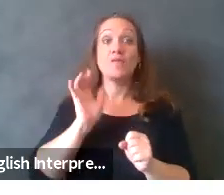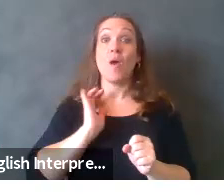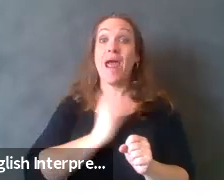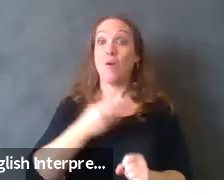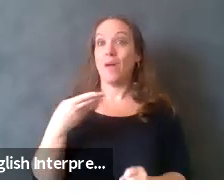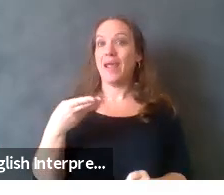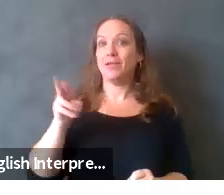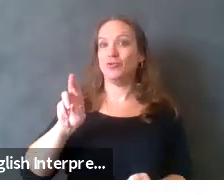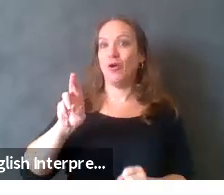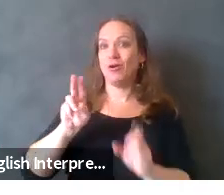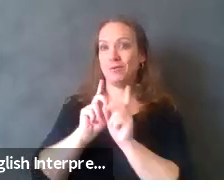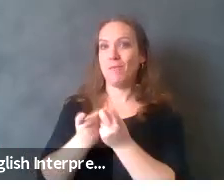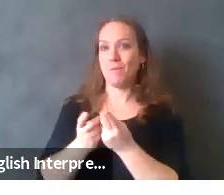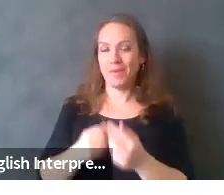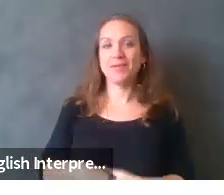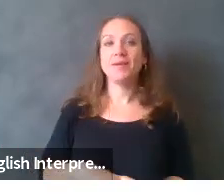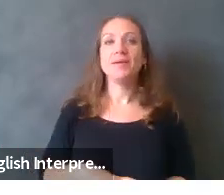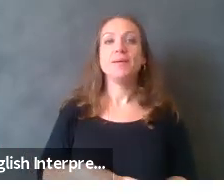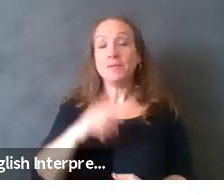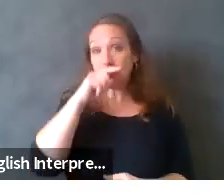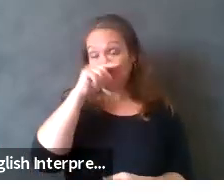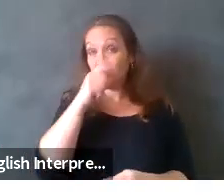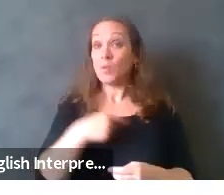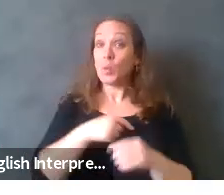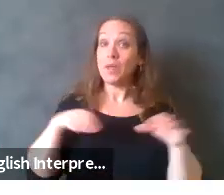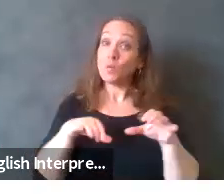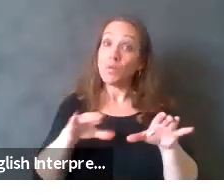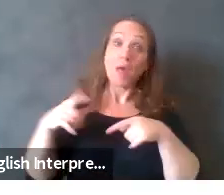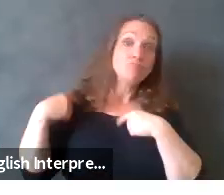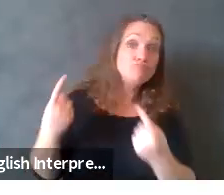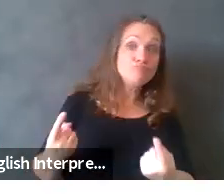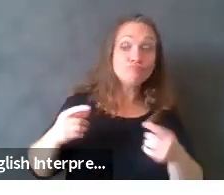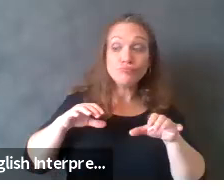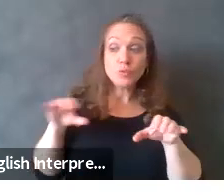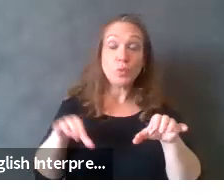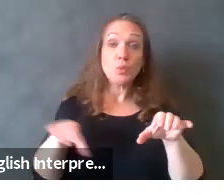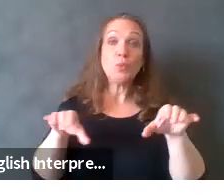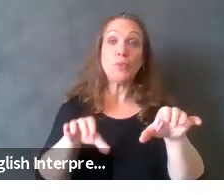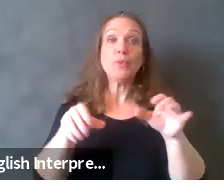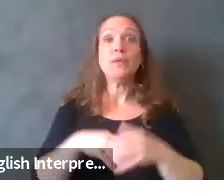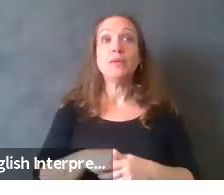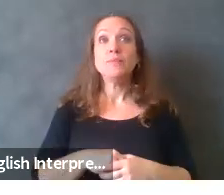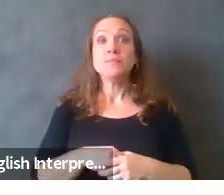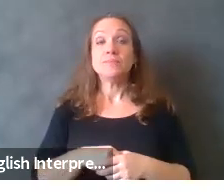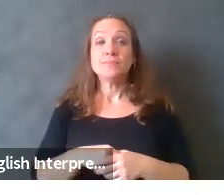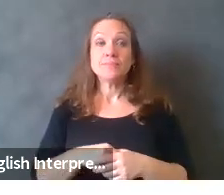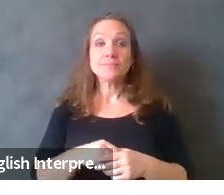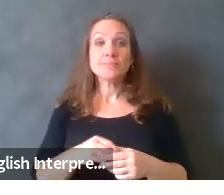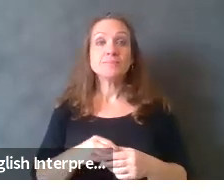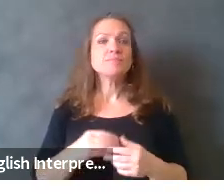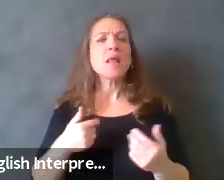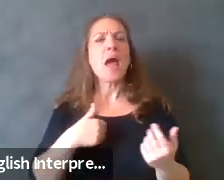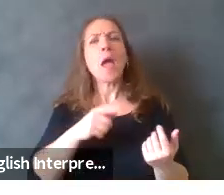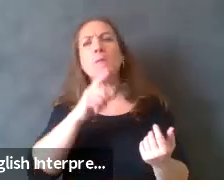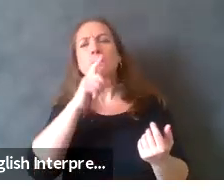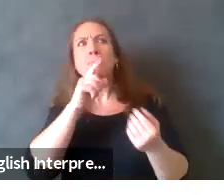resources entity. And so we have been doing that. We've had a couple, I don't want to give an exact